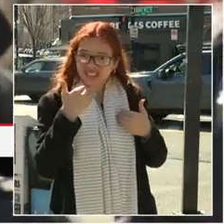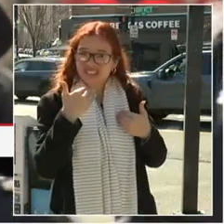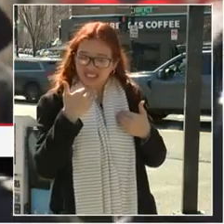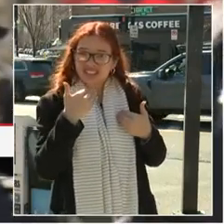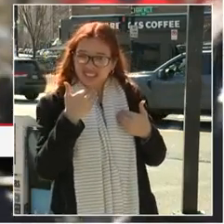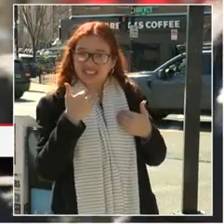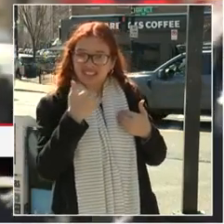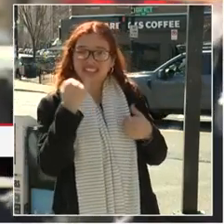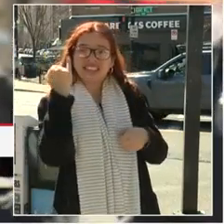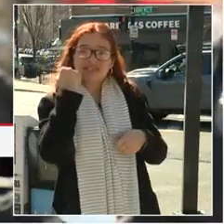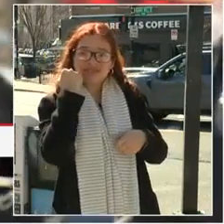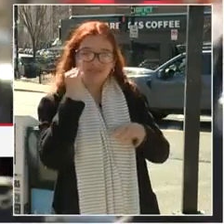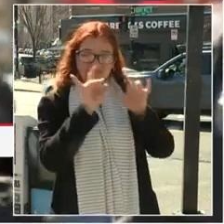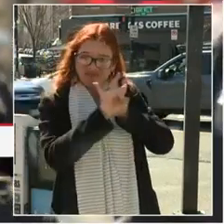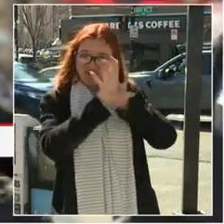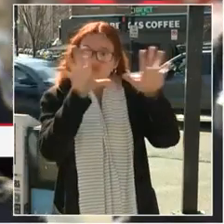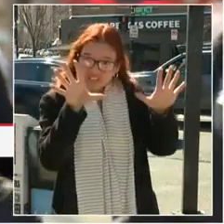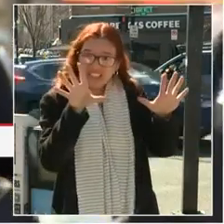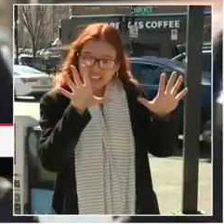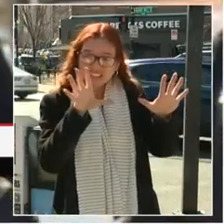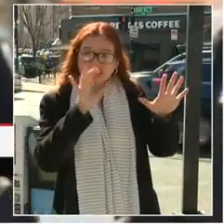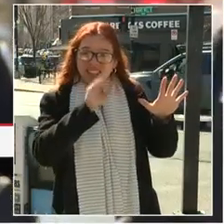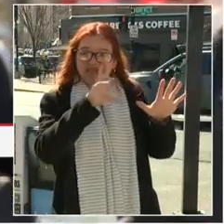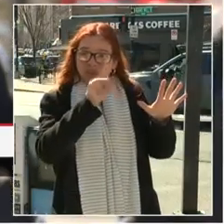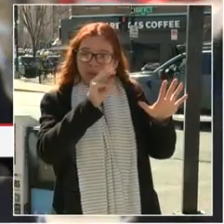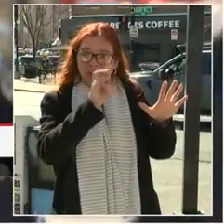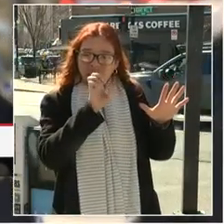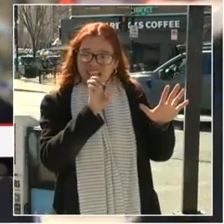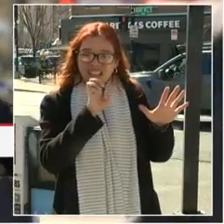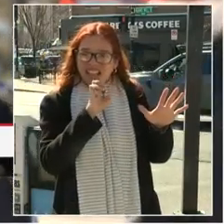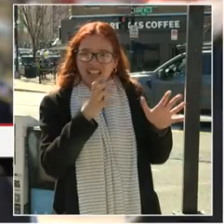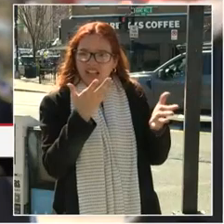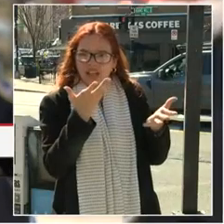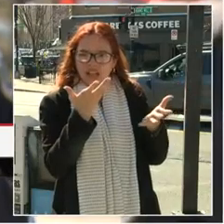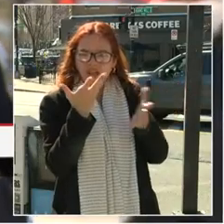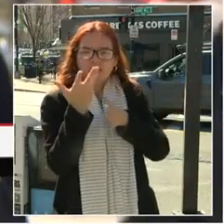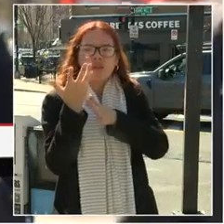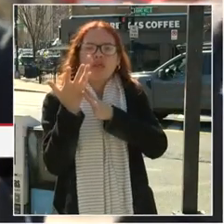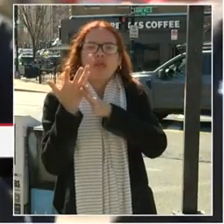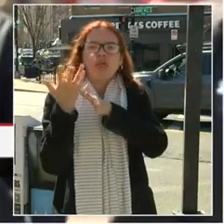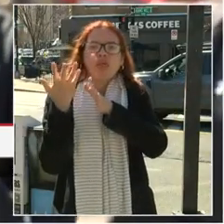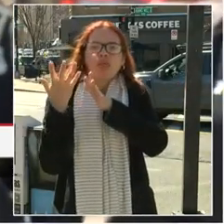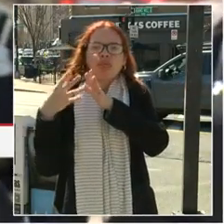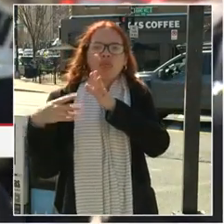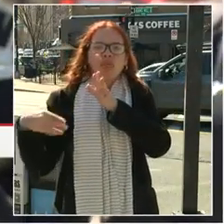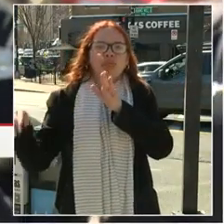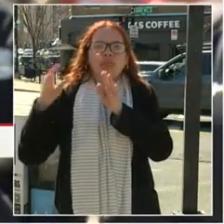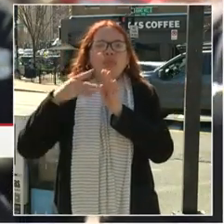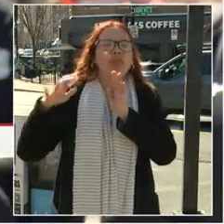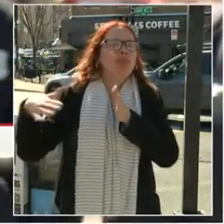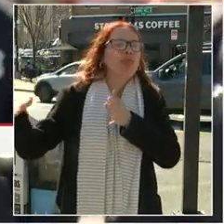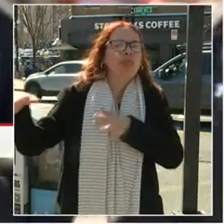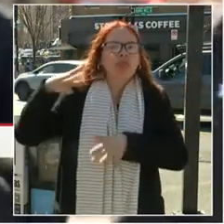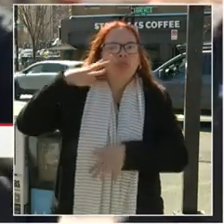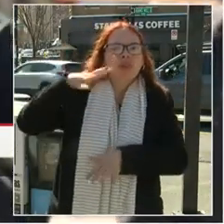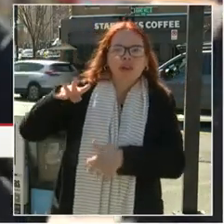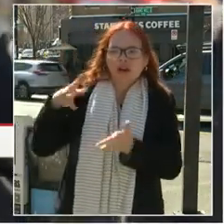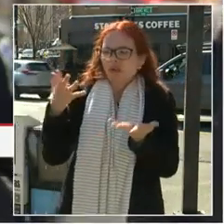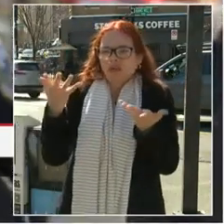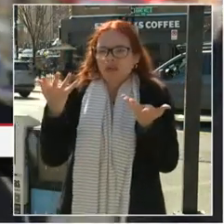of violence, the case goes into a black hole and no one could ever find out about the disposition because